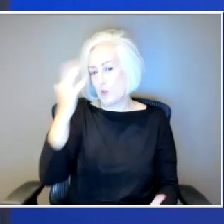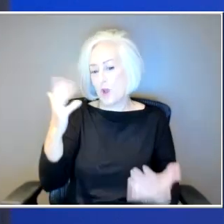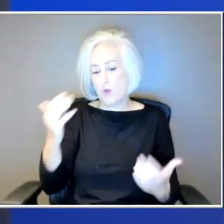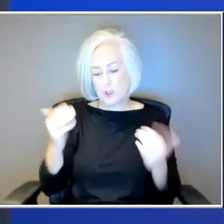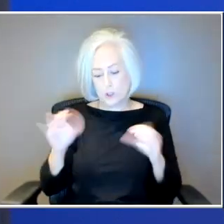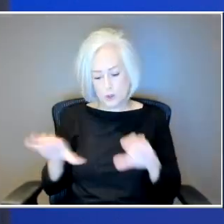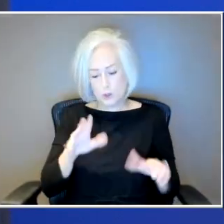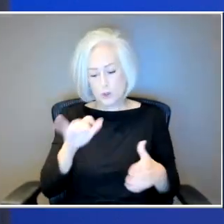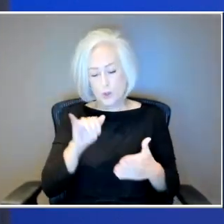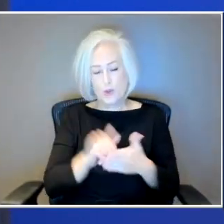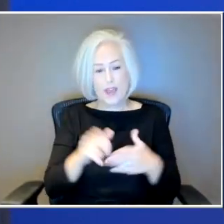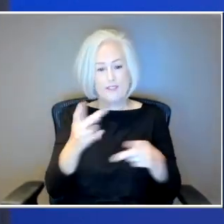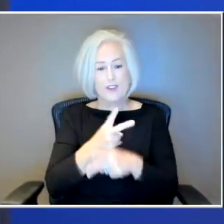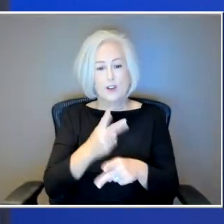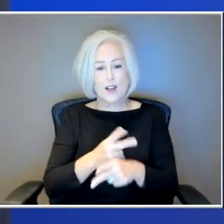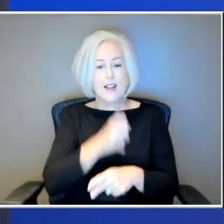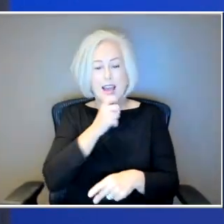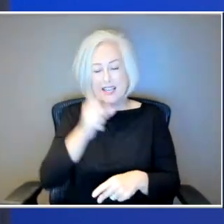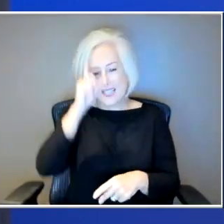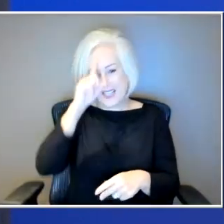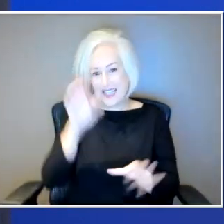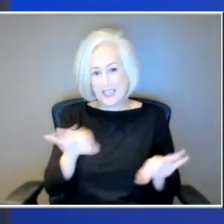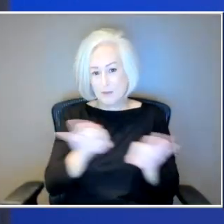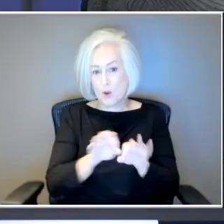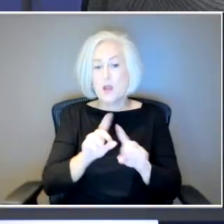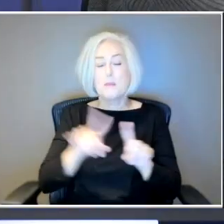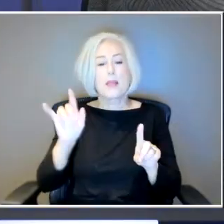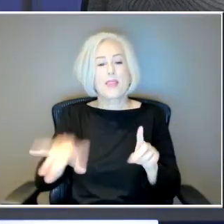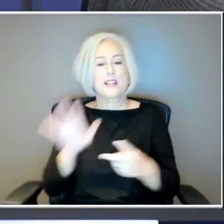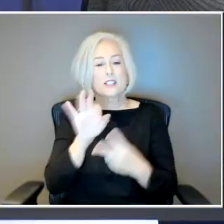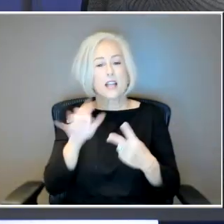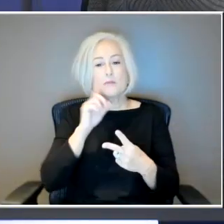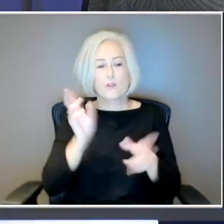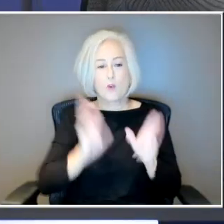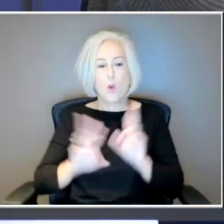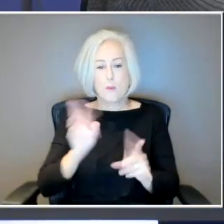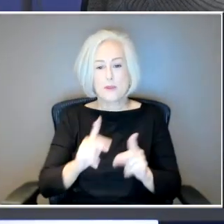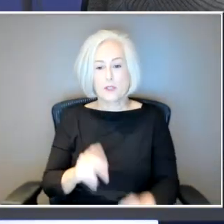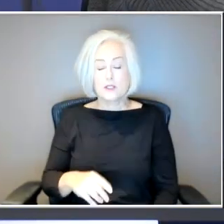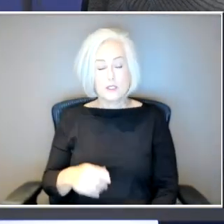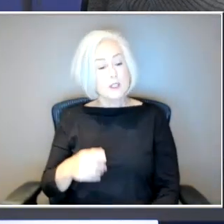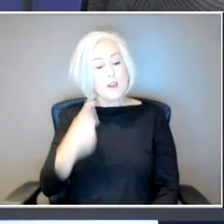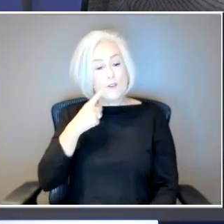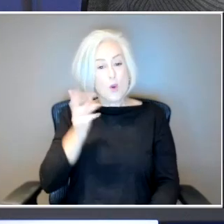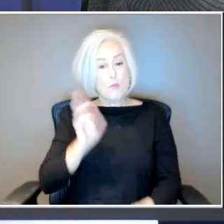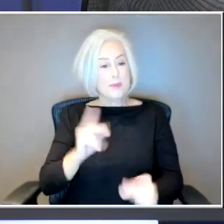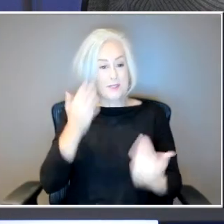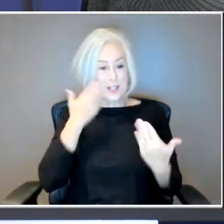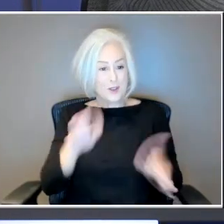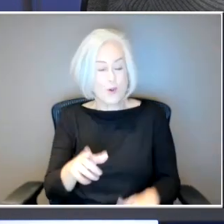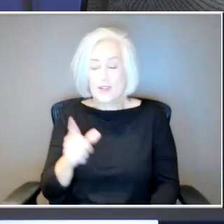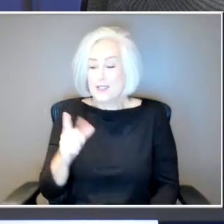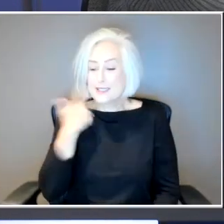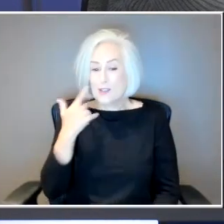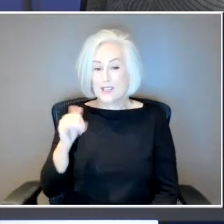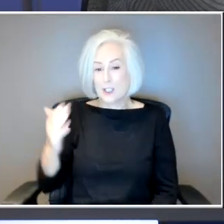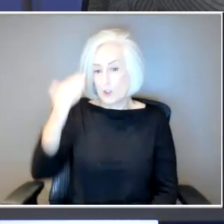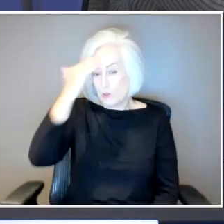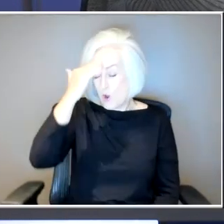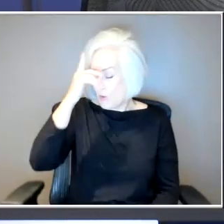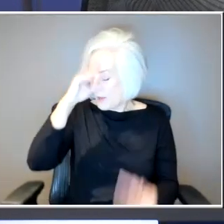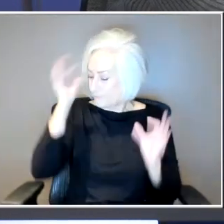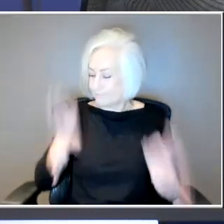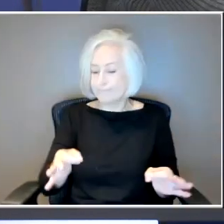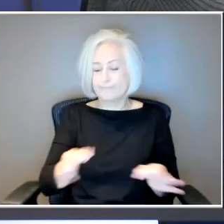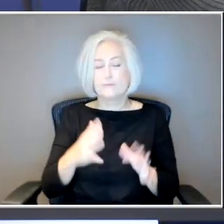out, I didn't feel that that was necessary, but that's an option for folks. For people who don't know, but you sounds like you kind of just already knew and had your mind made up. Yeah, a little bit.